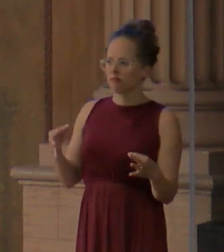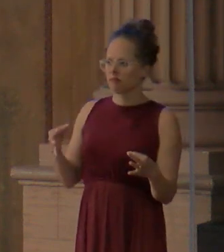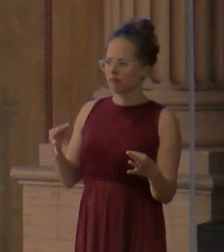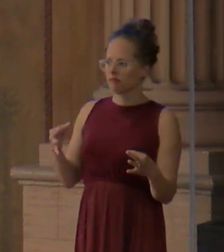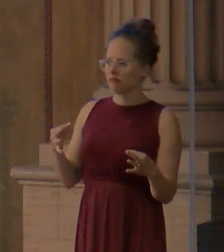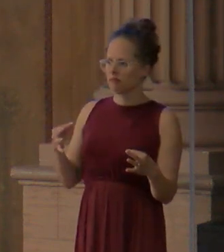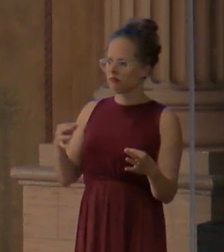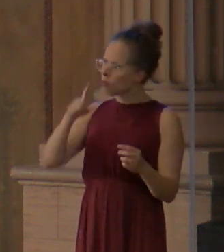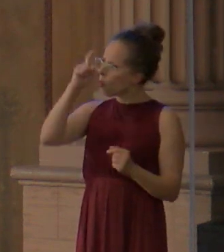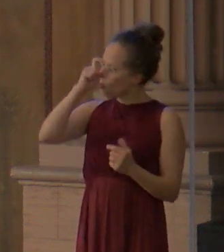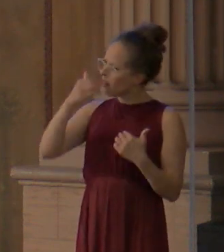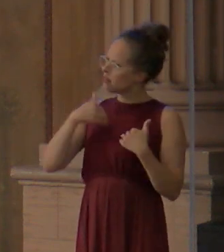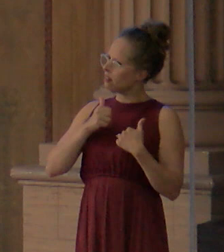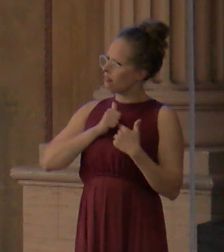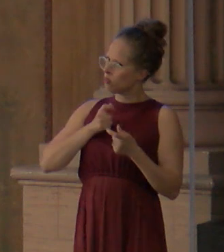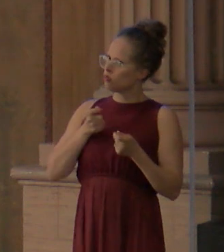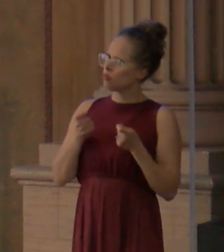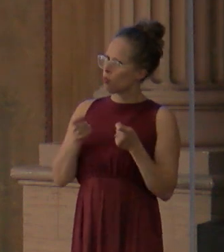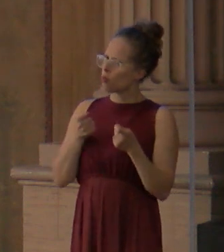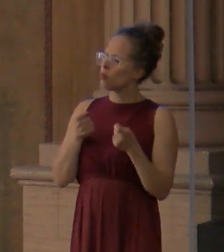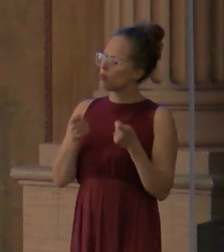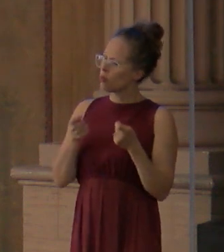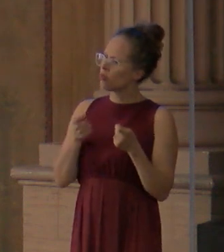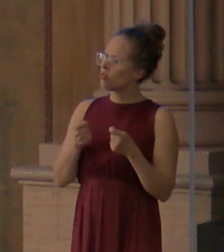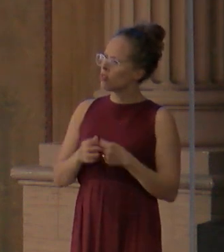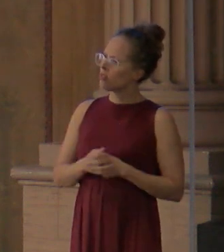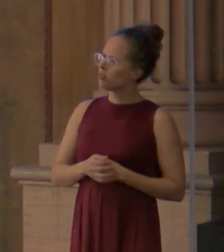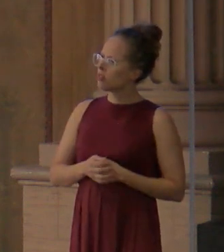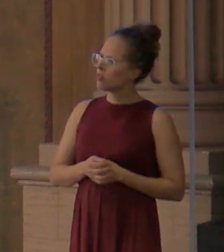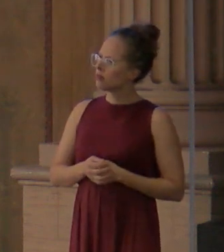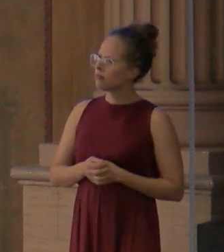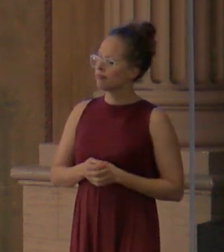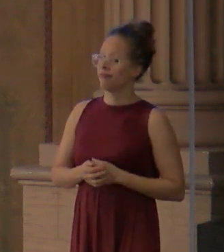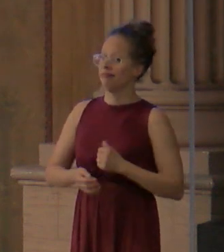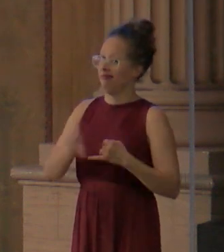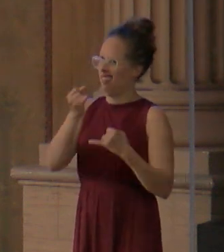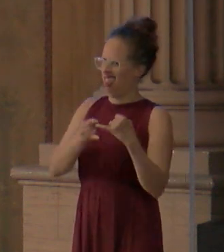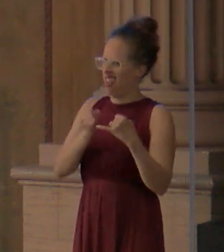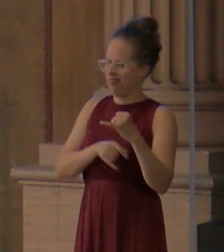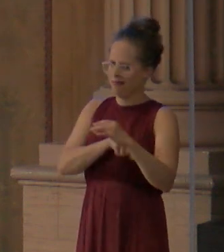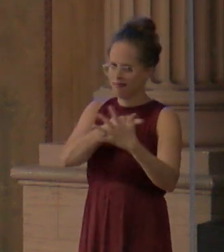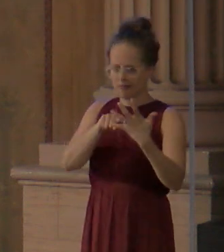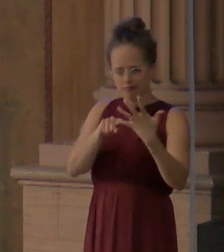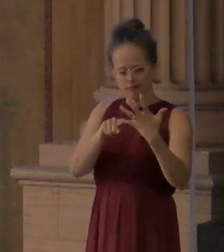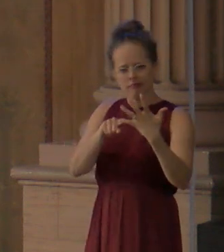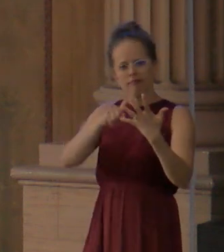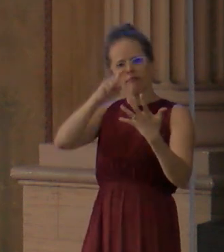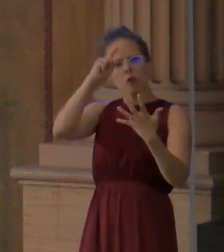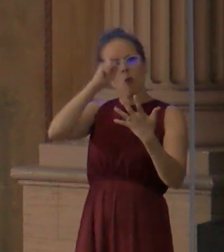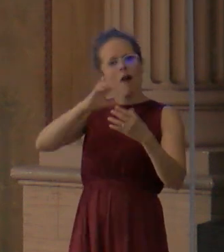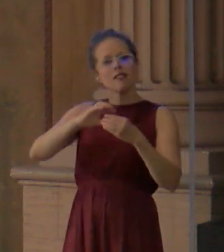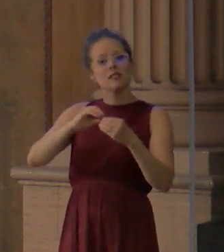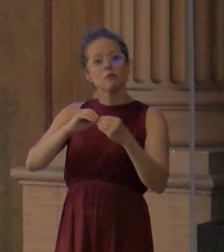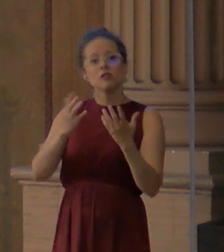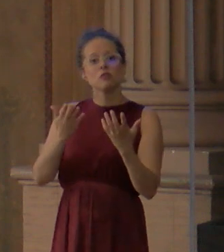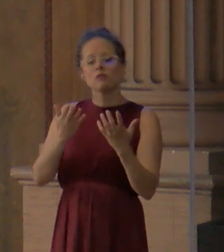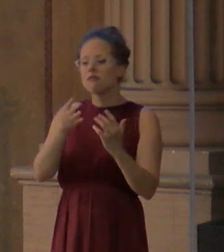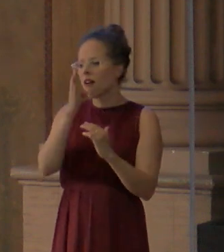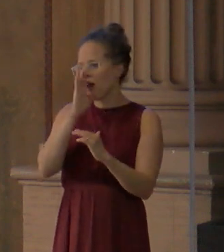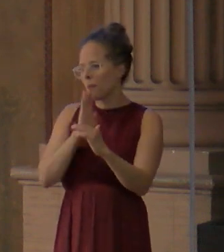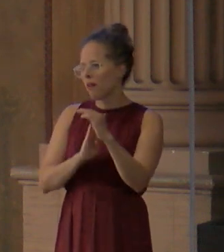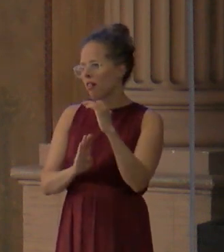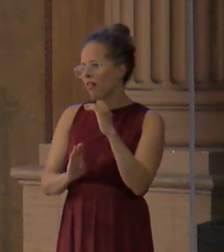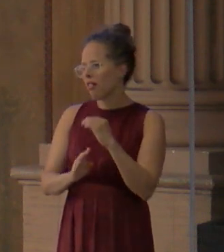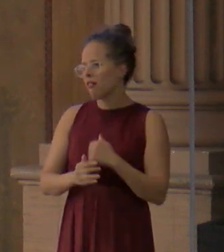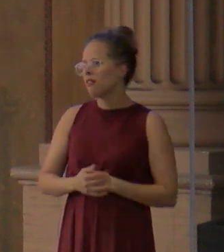are controlled in their speech. A fifth and final thing here, the wise speech is humble.